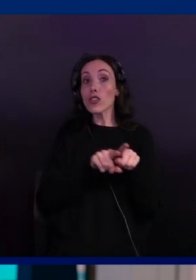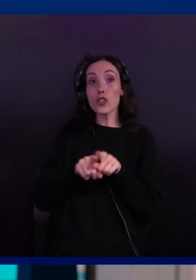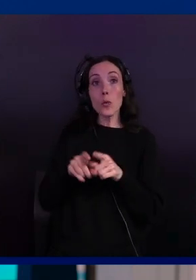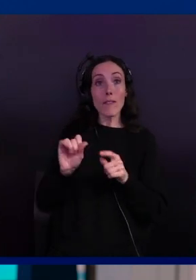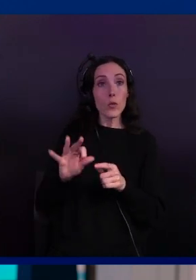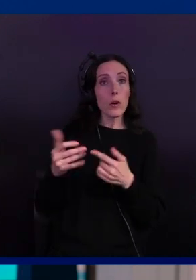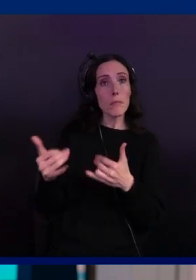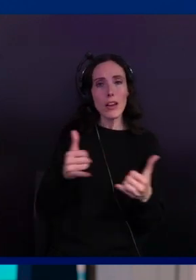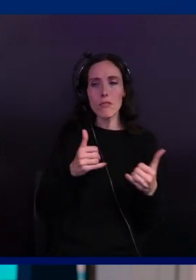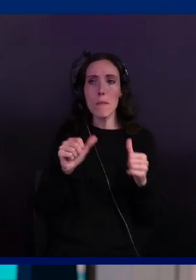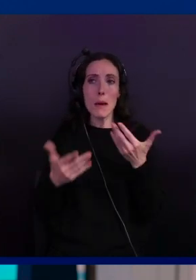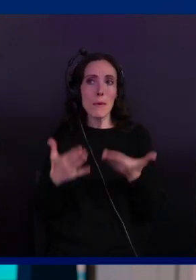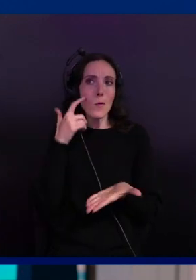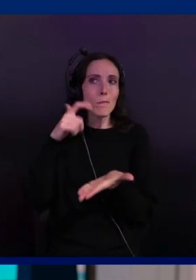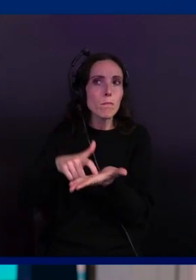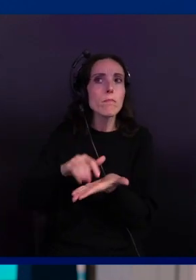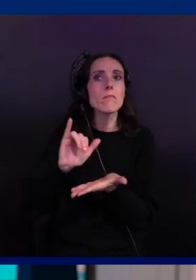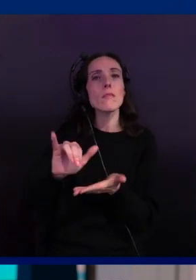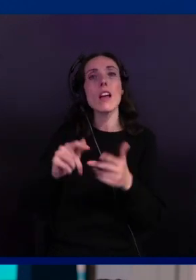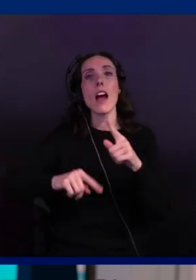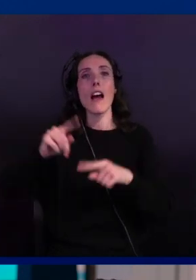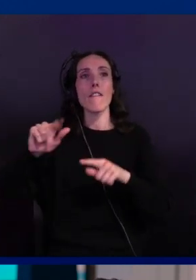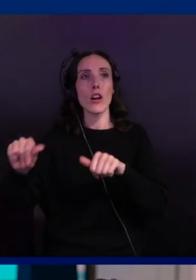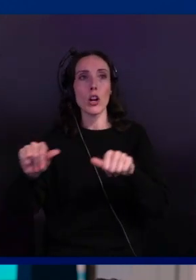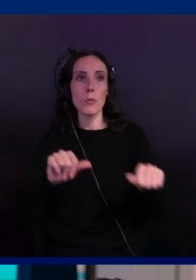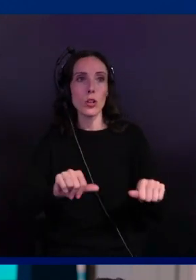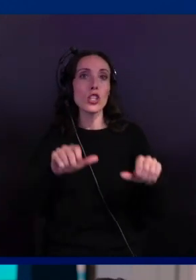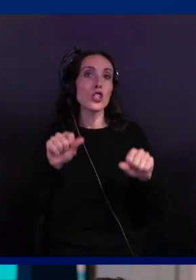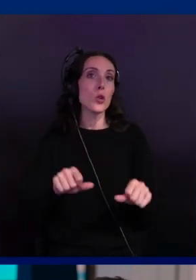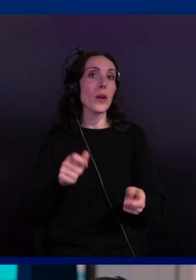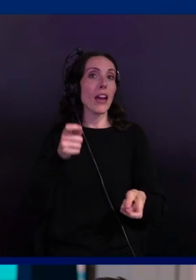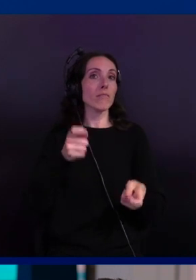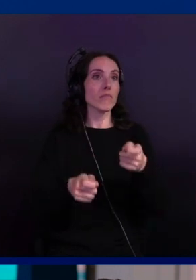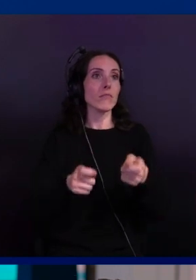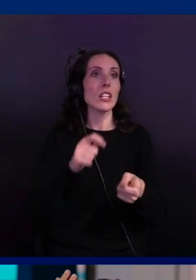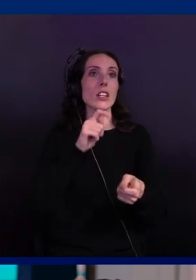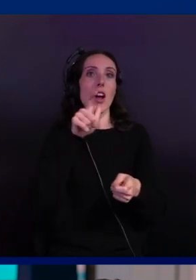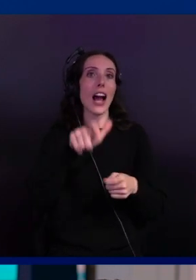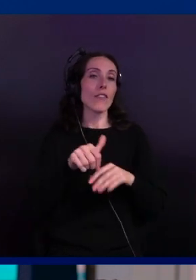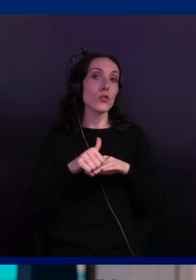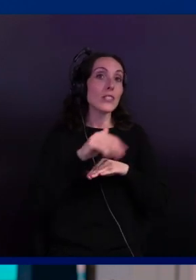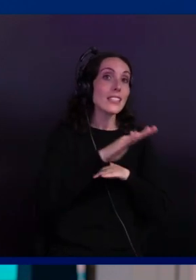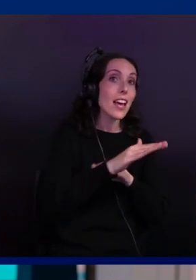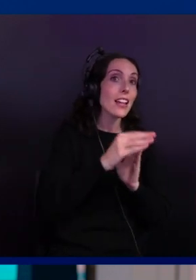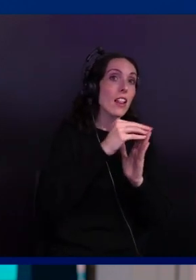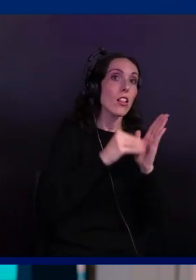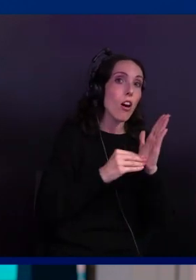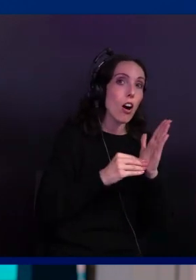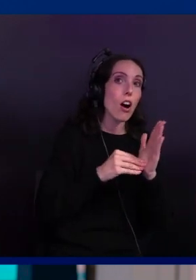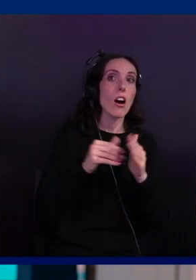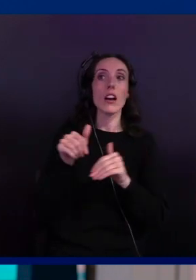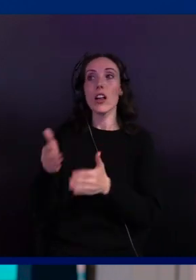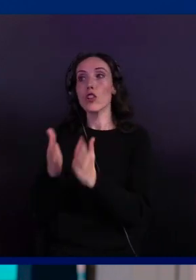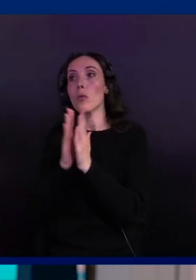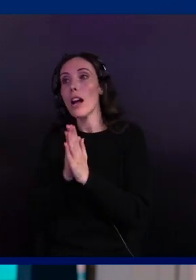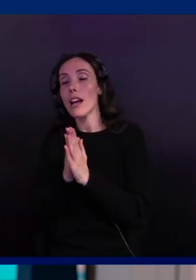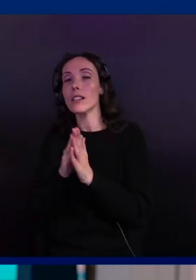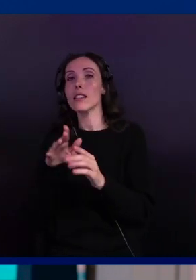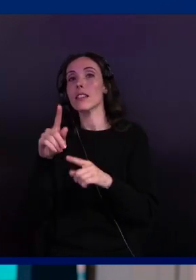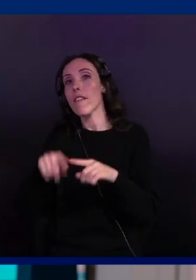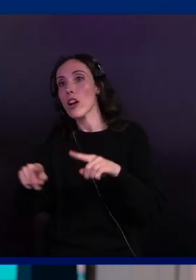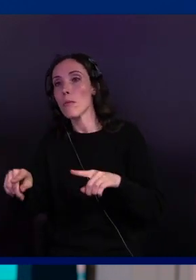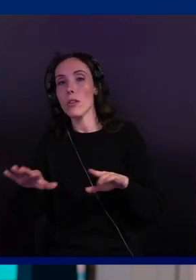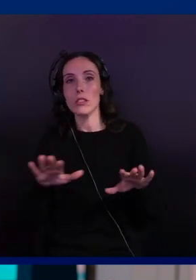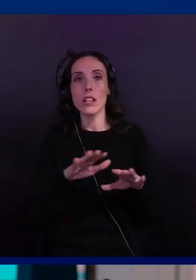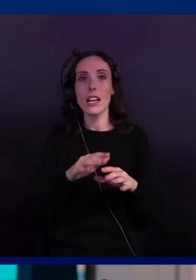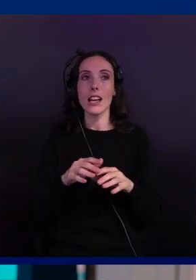that you can reduce the payload while sending the request, because you don't want to send a lot of variables in your request. Yeah. I mean, to